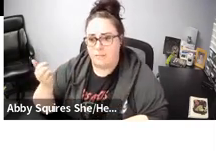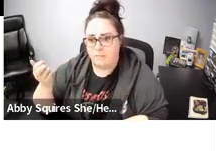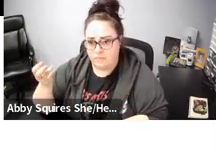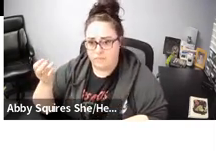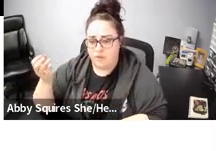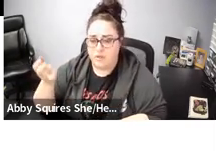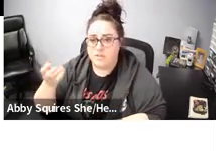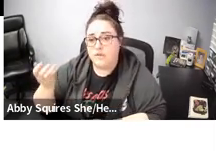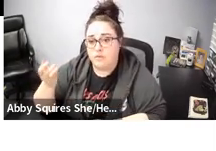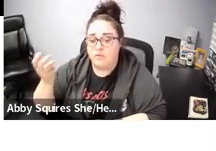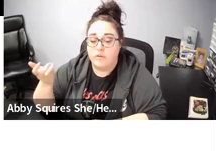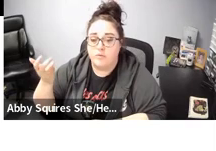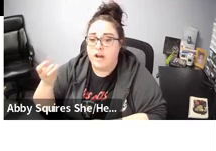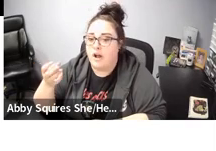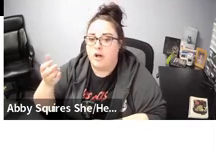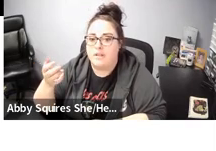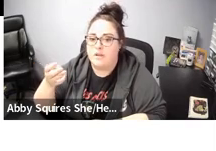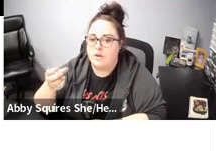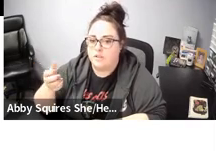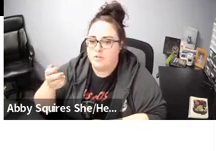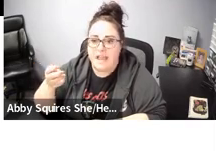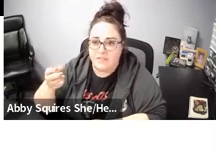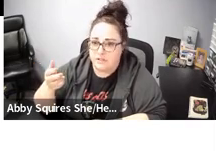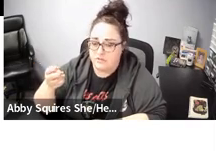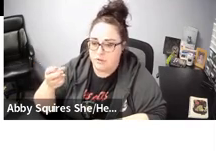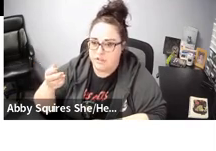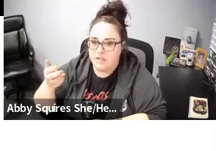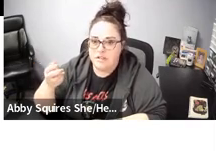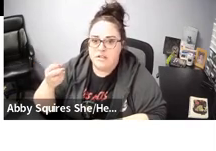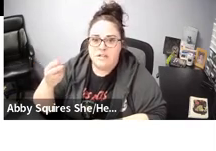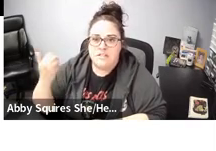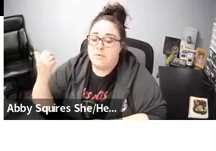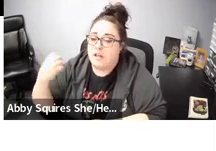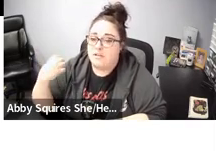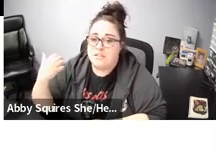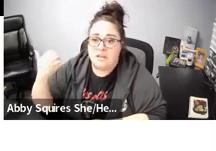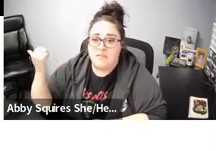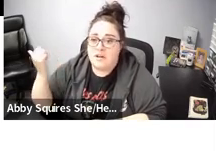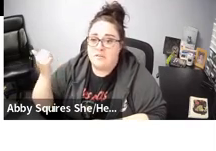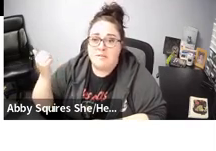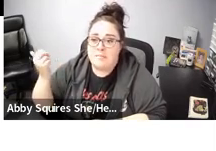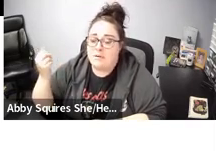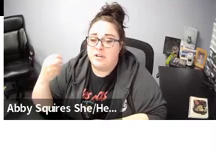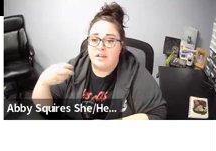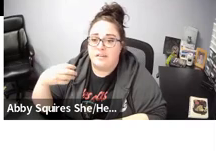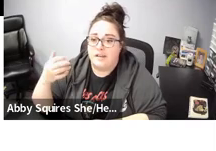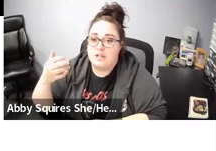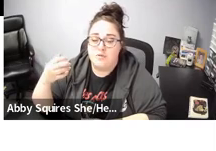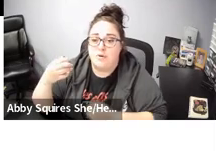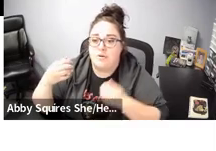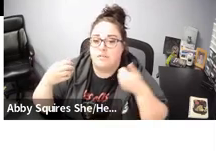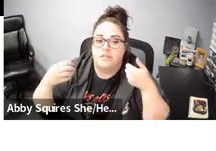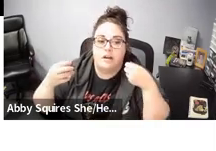have use of your right arm and you can only use half the controller, someone else, like a friend or family member, can